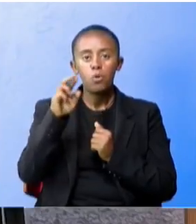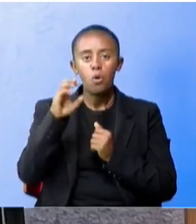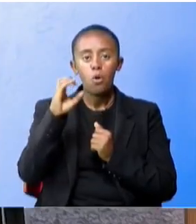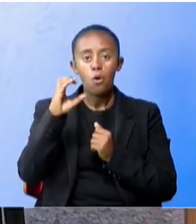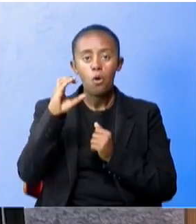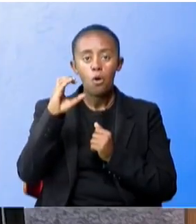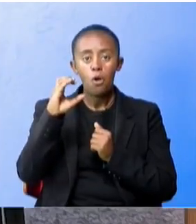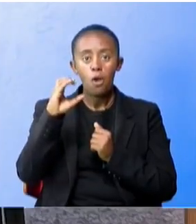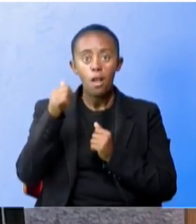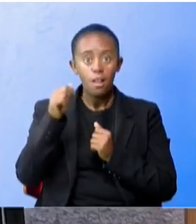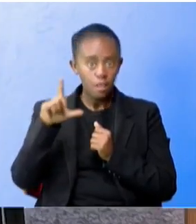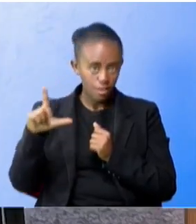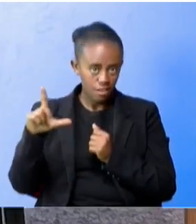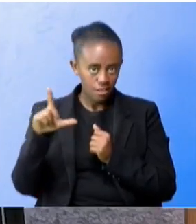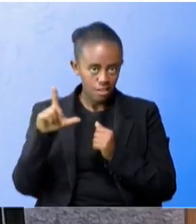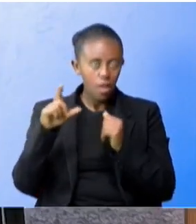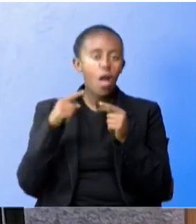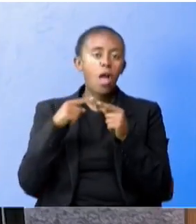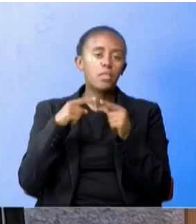reciprocal antonyms.